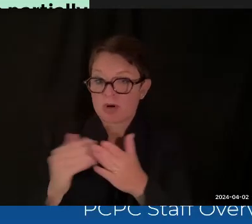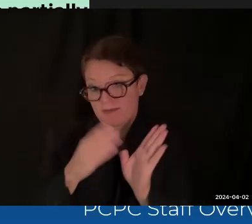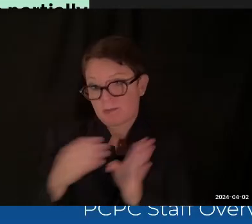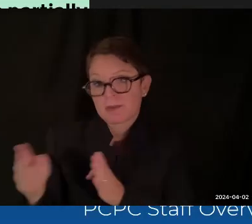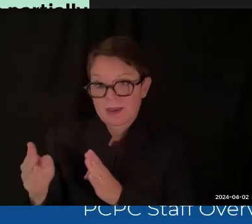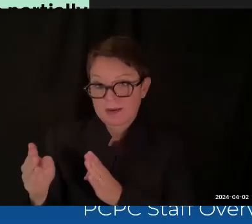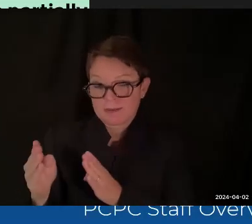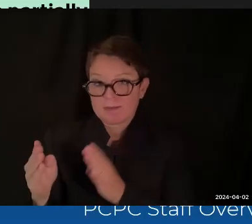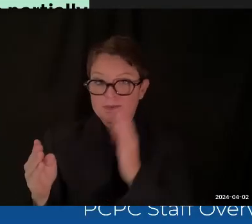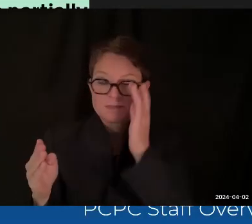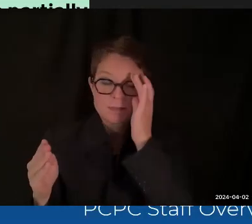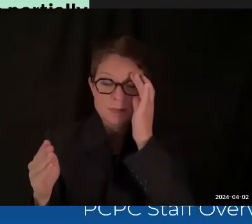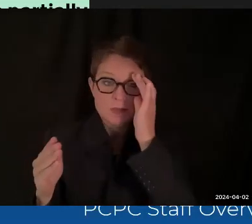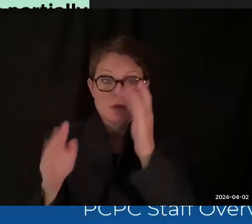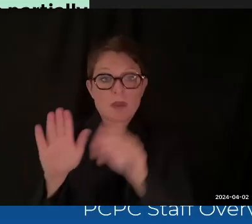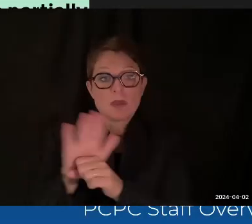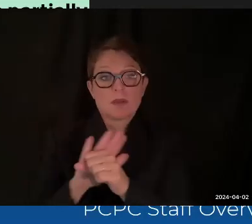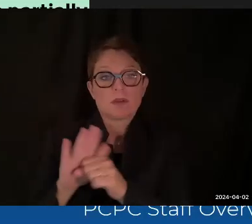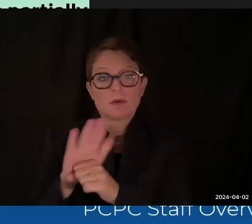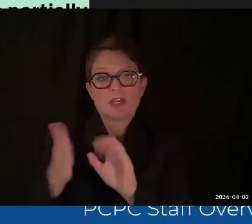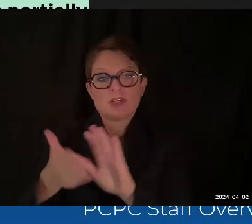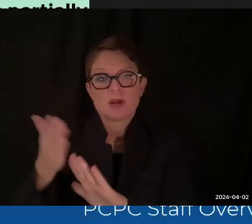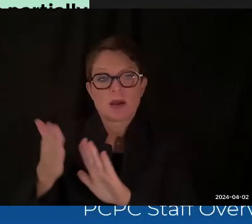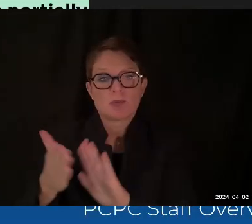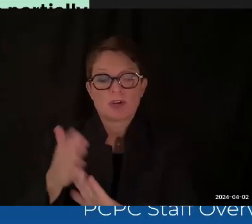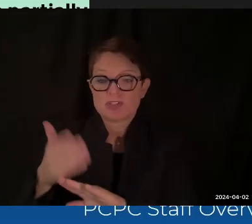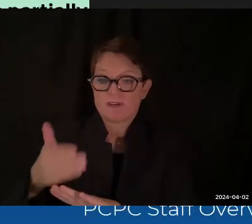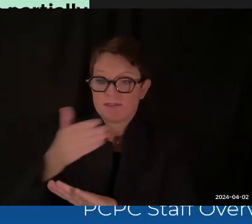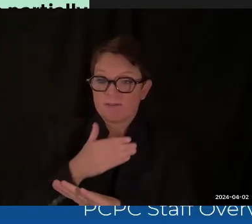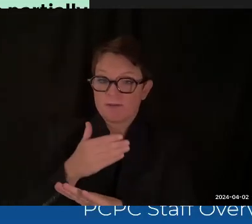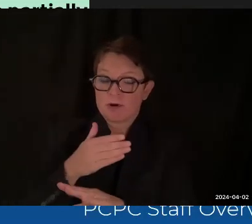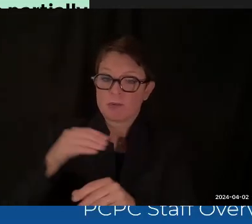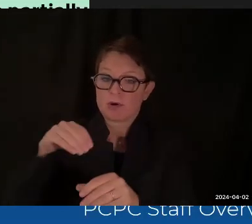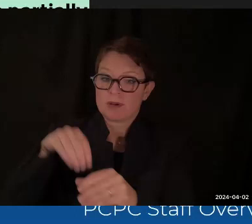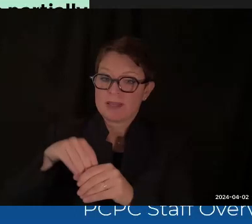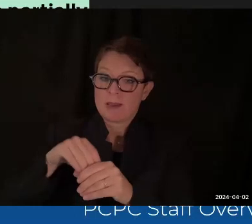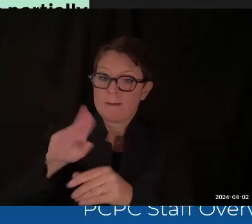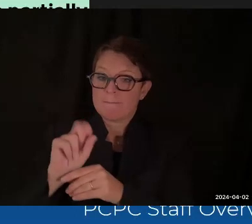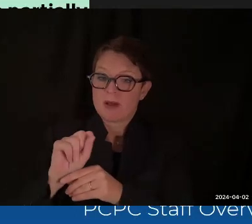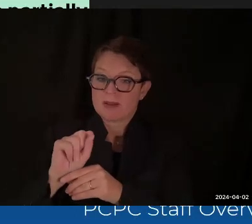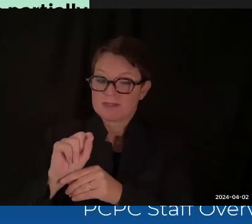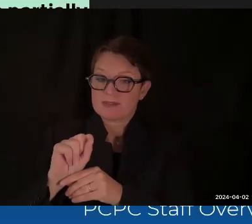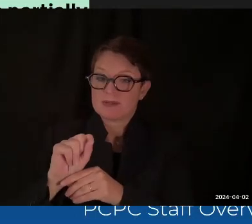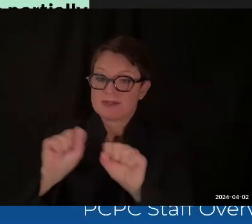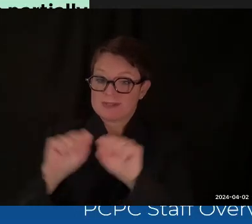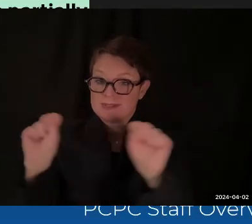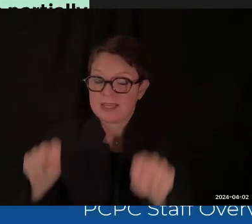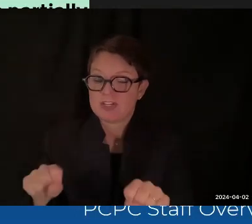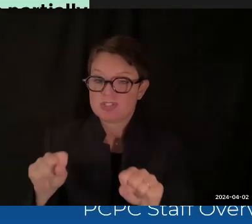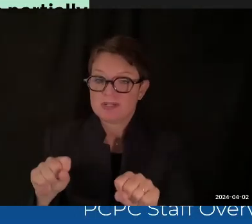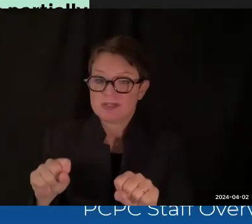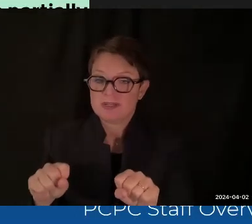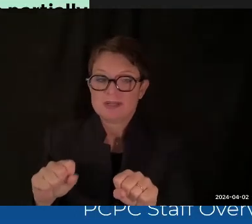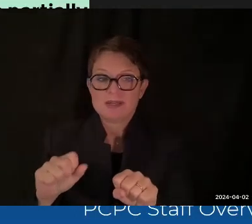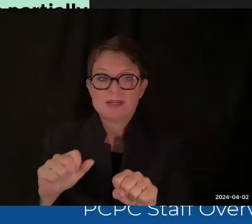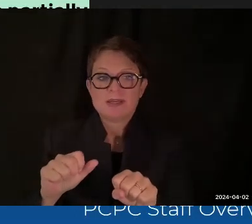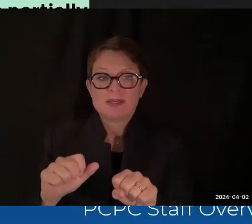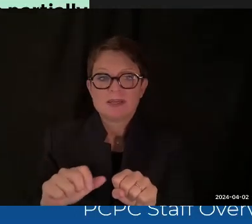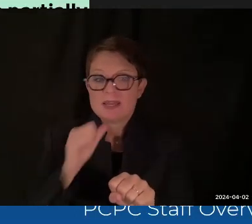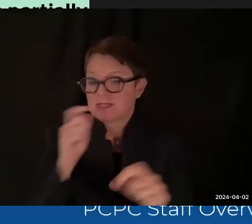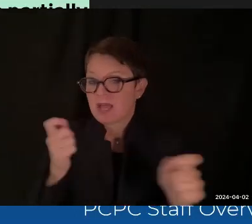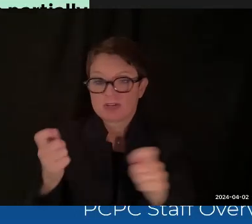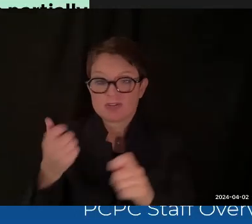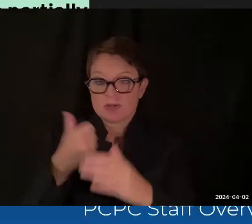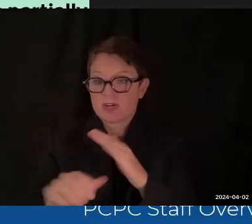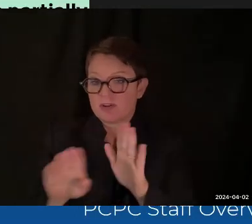plan. The location and operation of the former intercity bus curbside station is not dictated or controlled